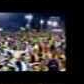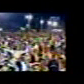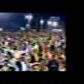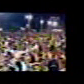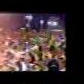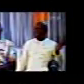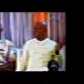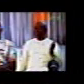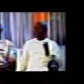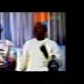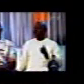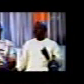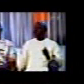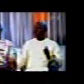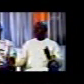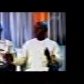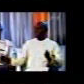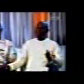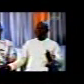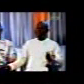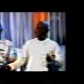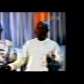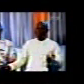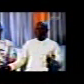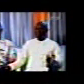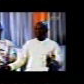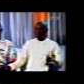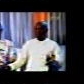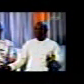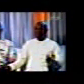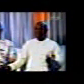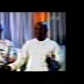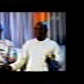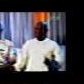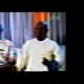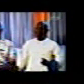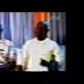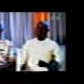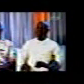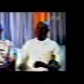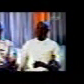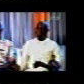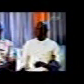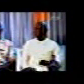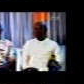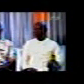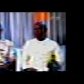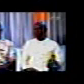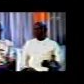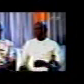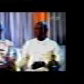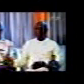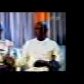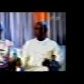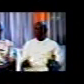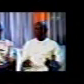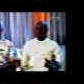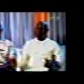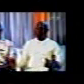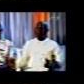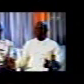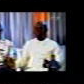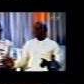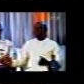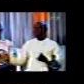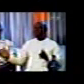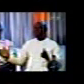Father, baptize me in the name of Jesus with the spirit of discernment. And if you discern, oh Lord, either is you or